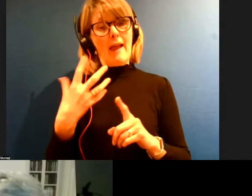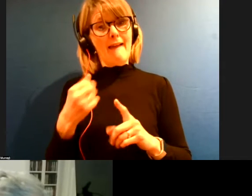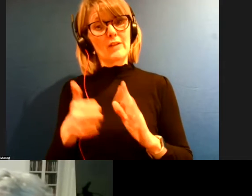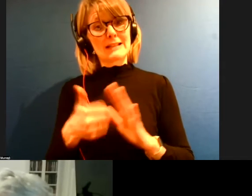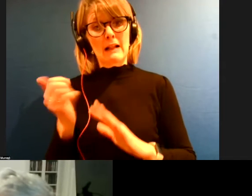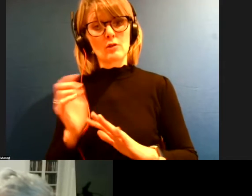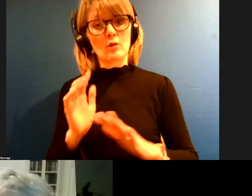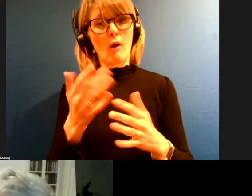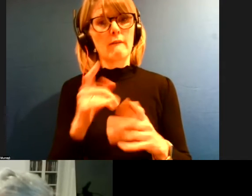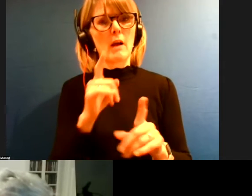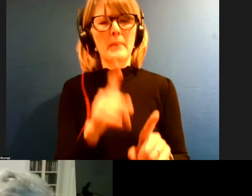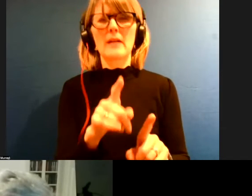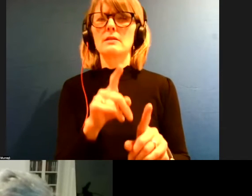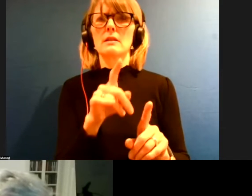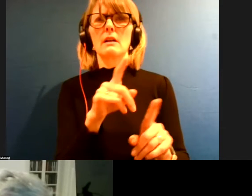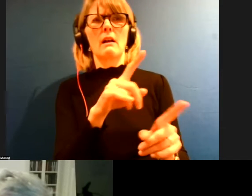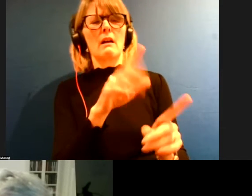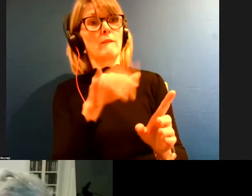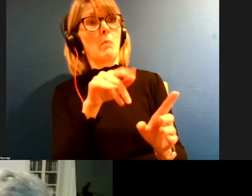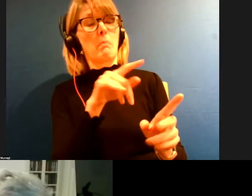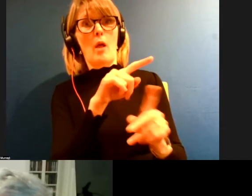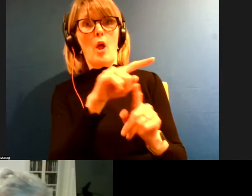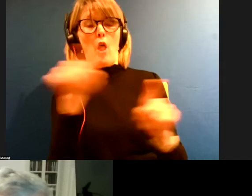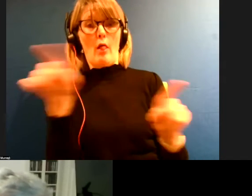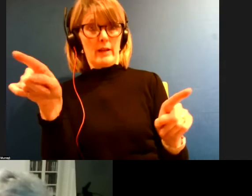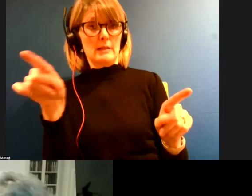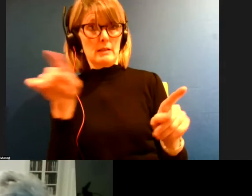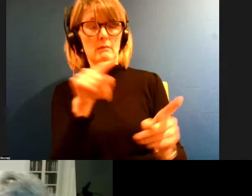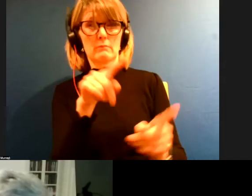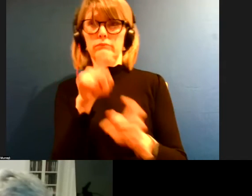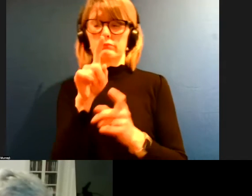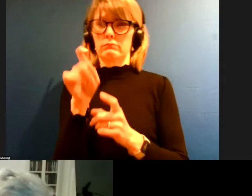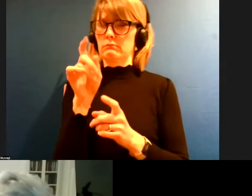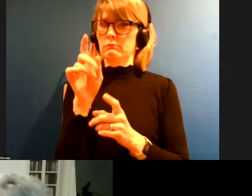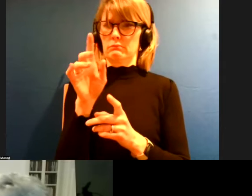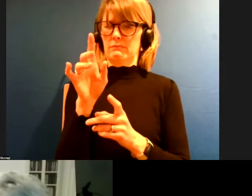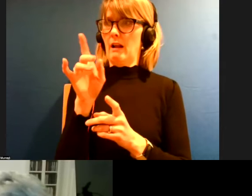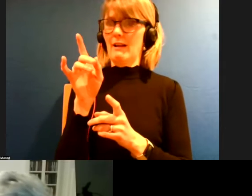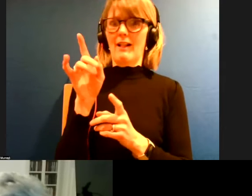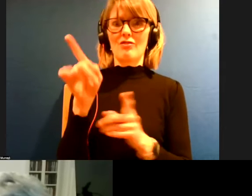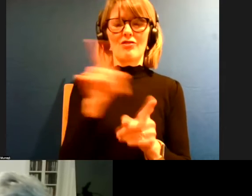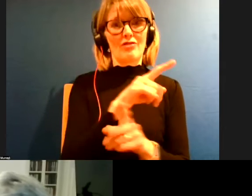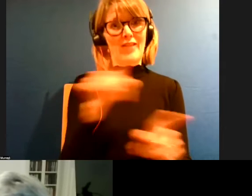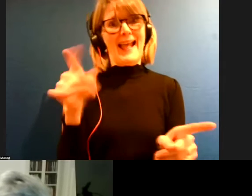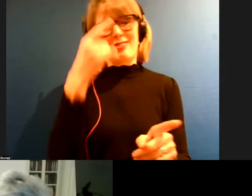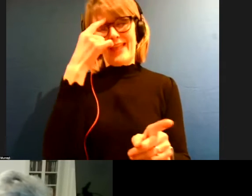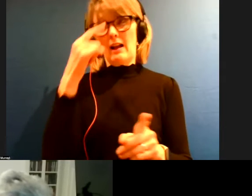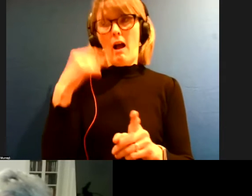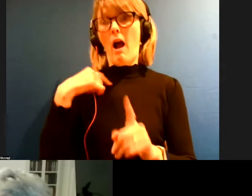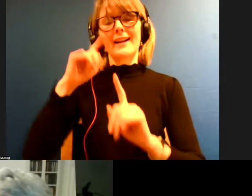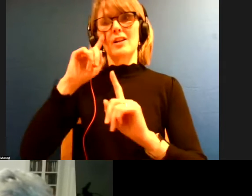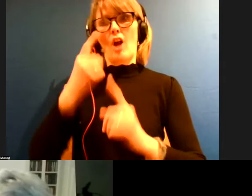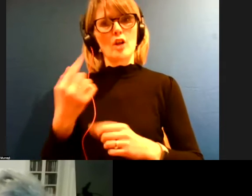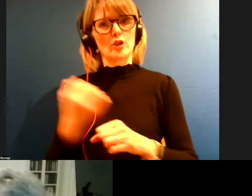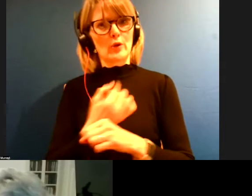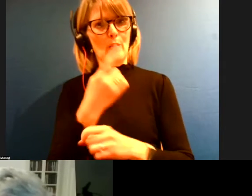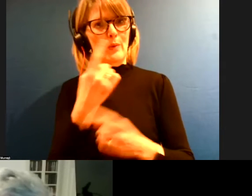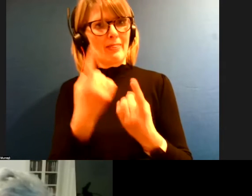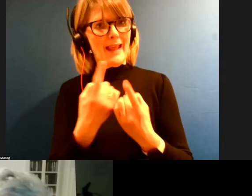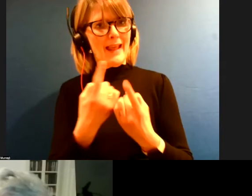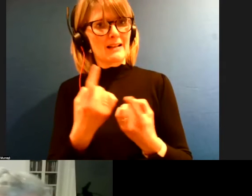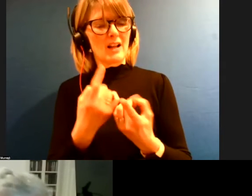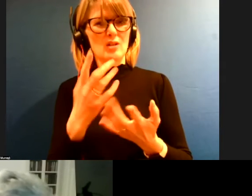that what they think is going on is that I can't do things. And it plays into my shame, and I just fill